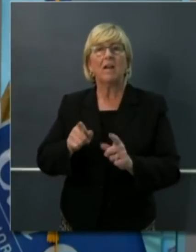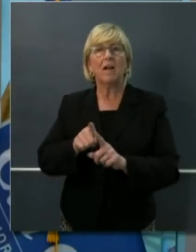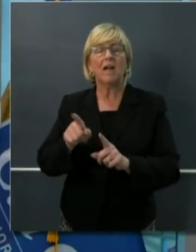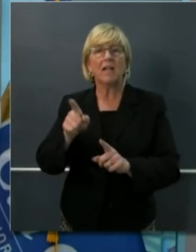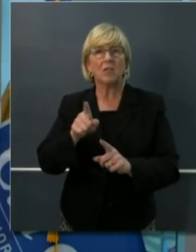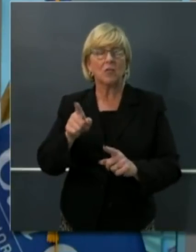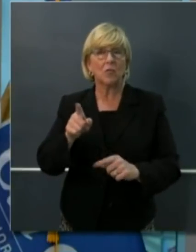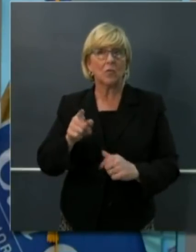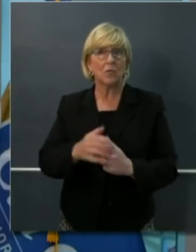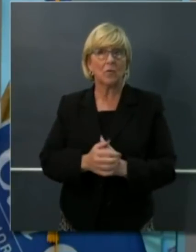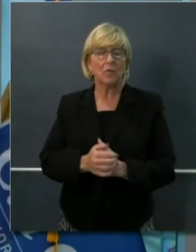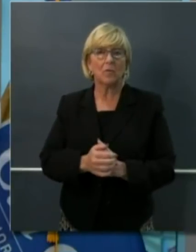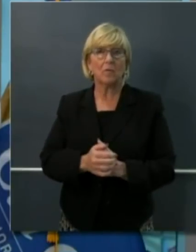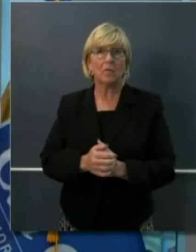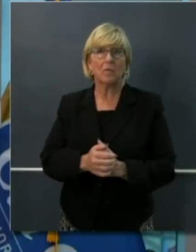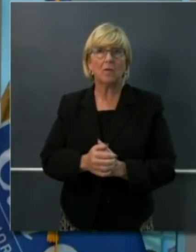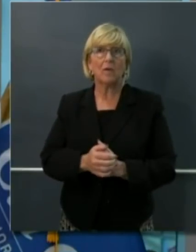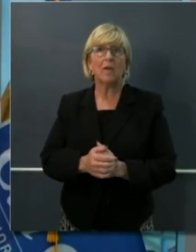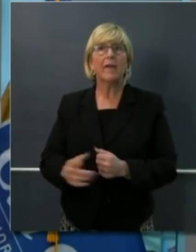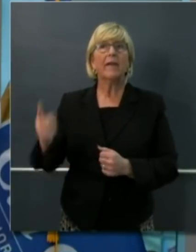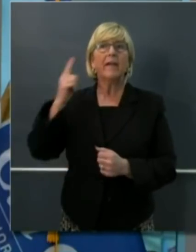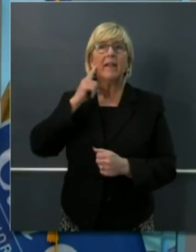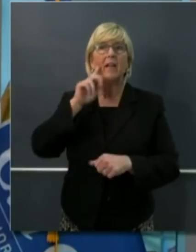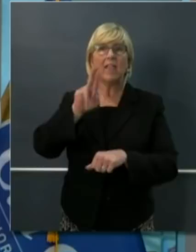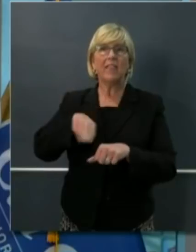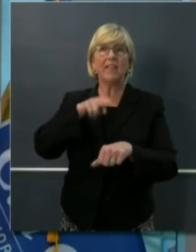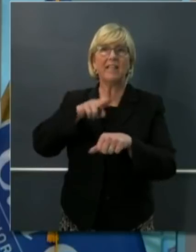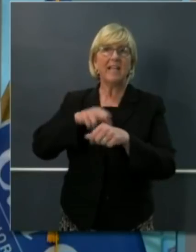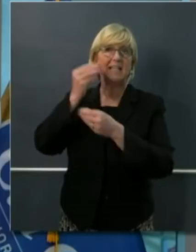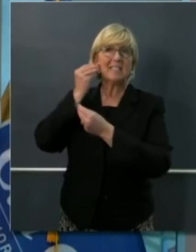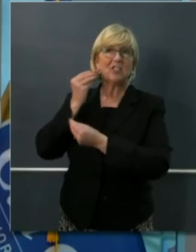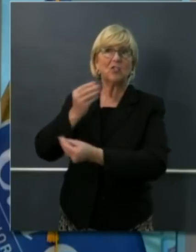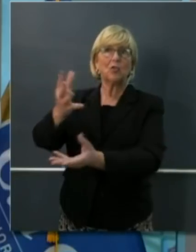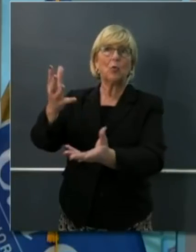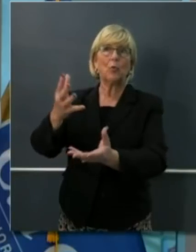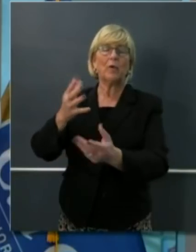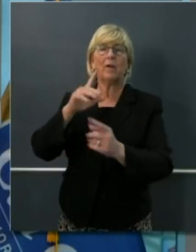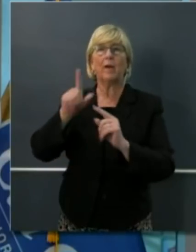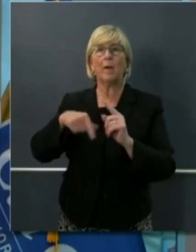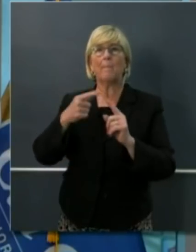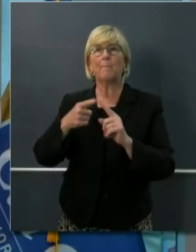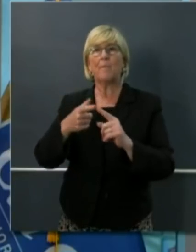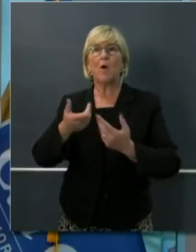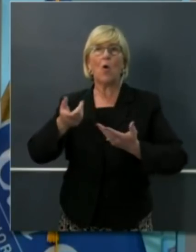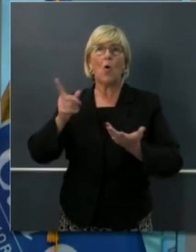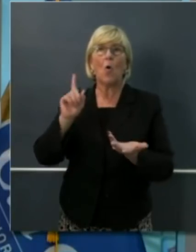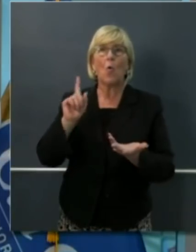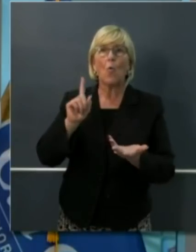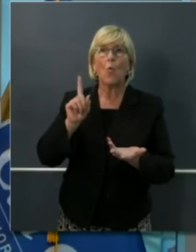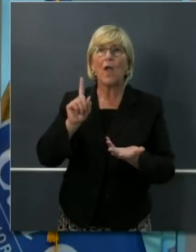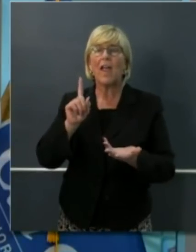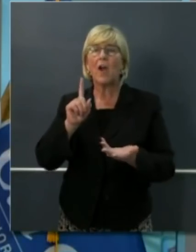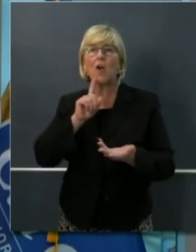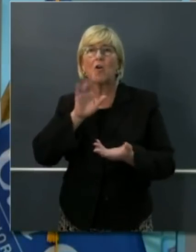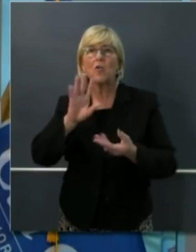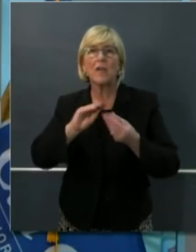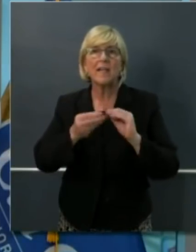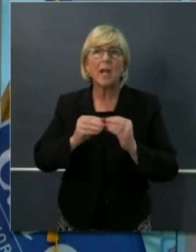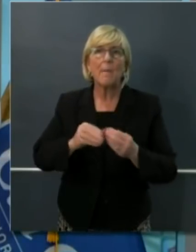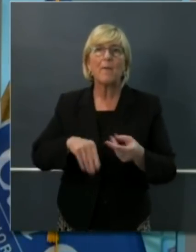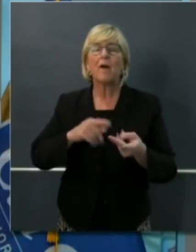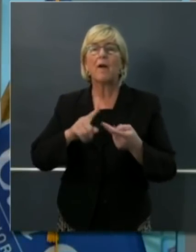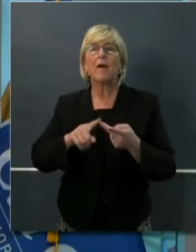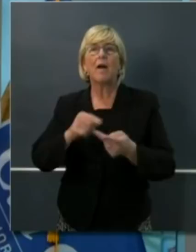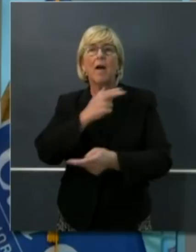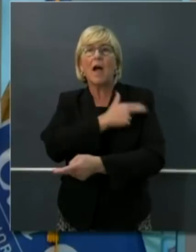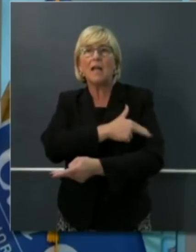hear in the national media, conversations about where are your cases, where are your